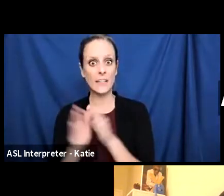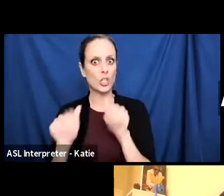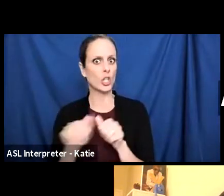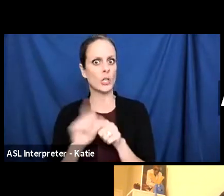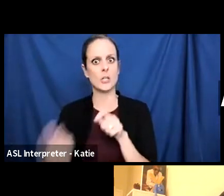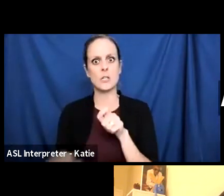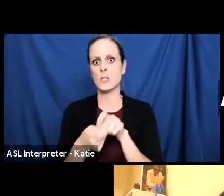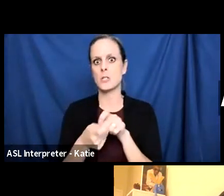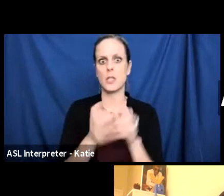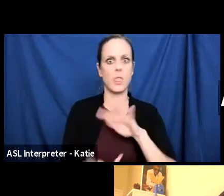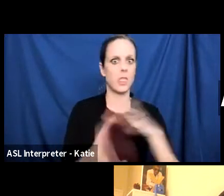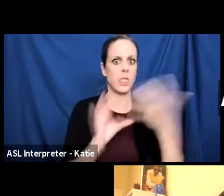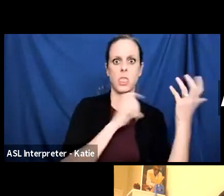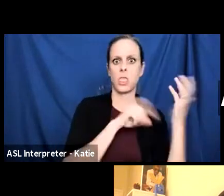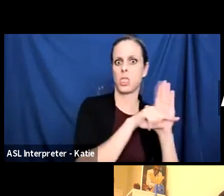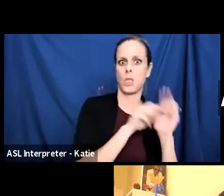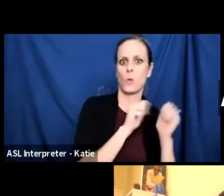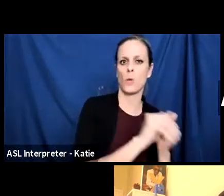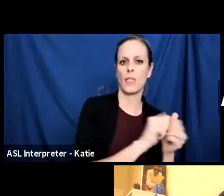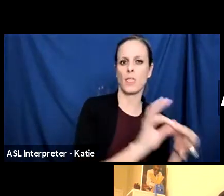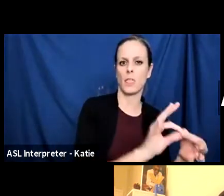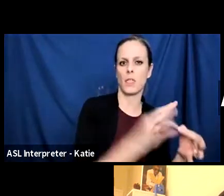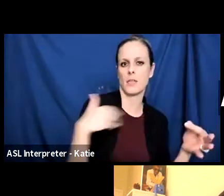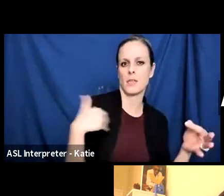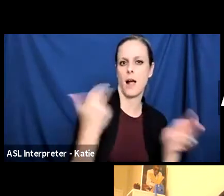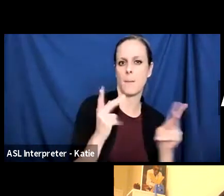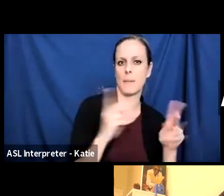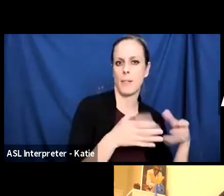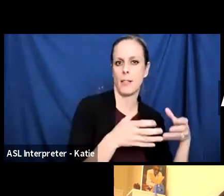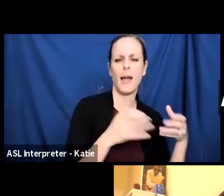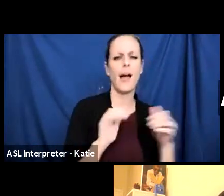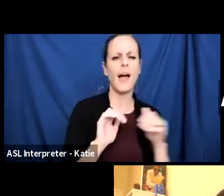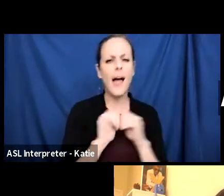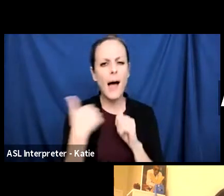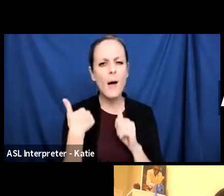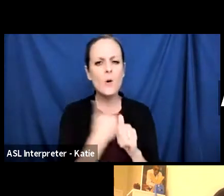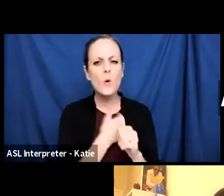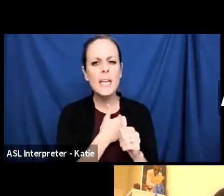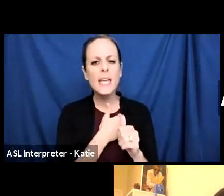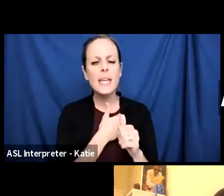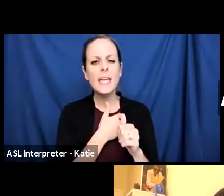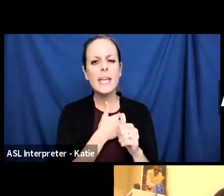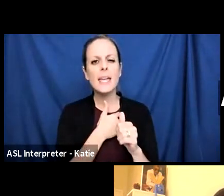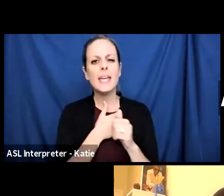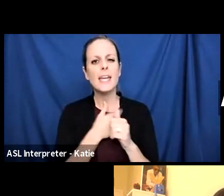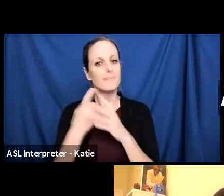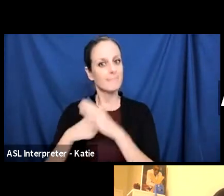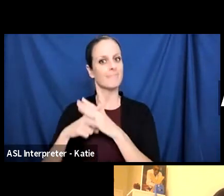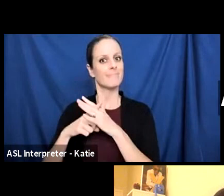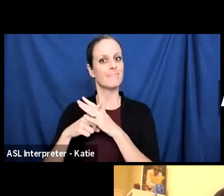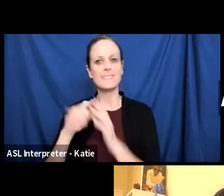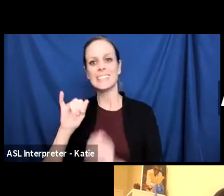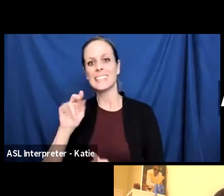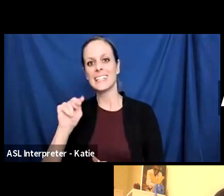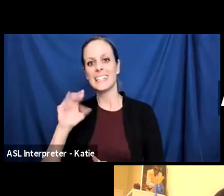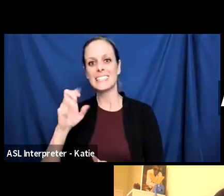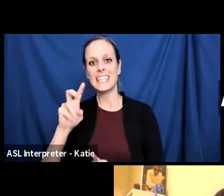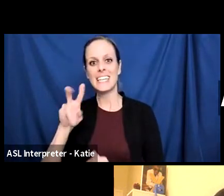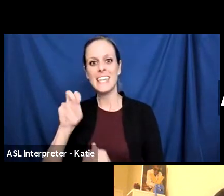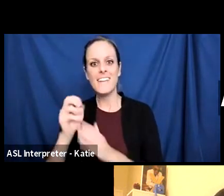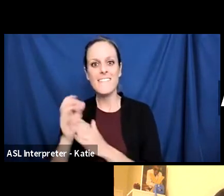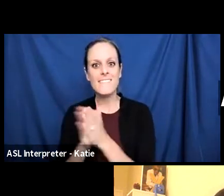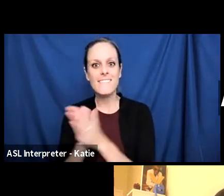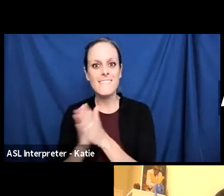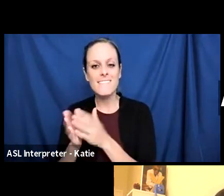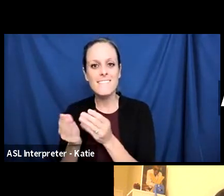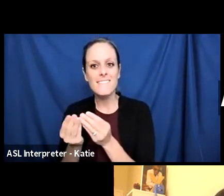young people. How do we roll out an incentive program? Just your thoughts, and